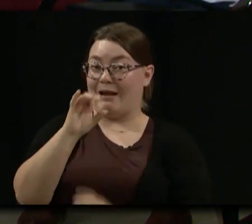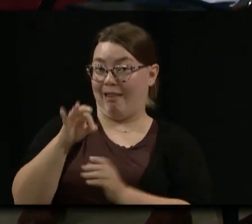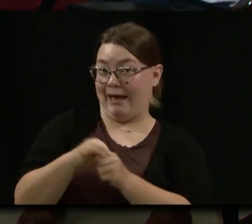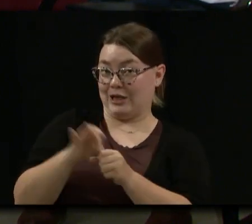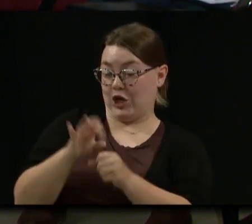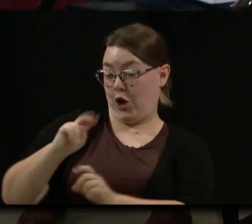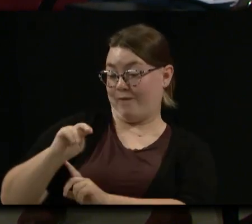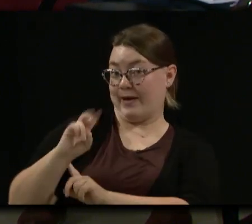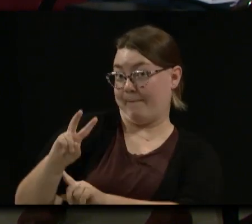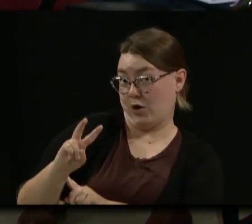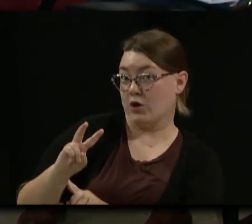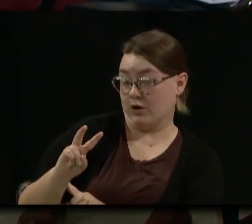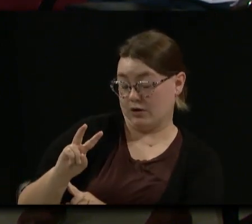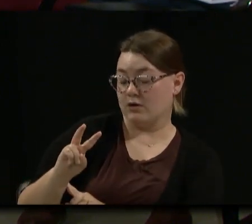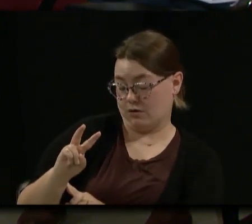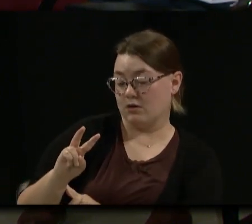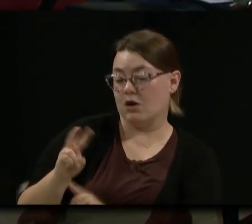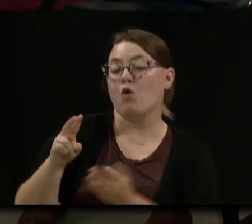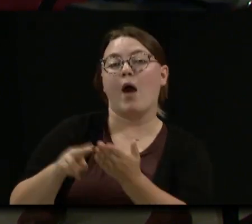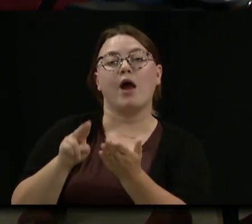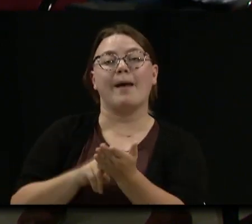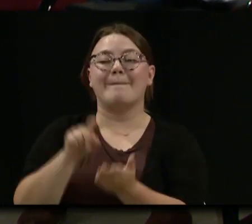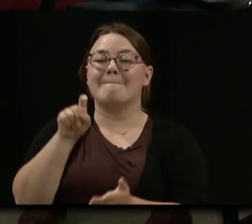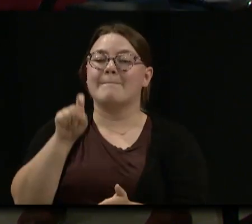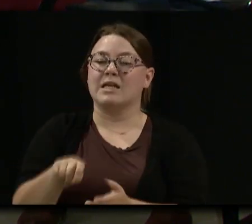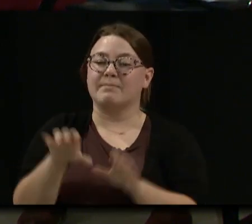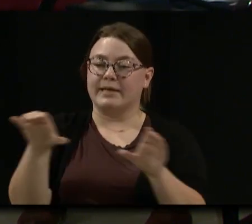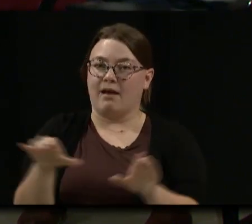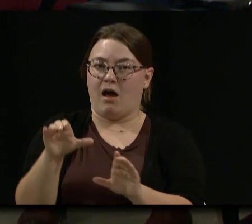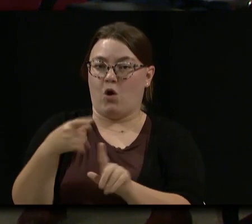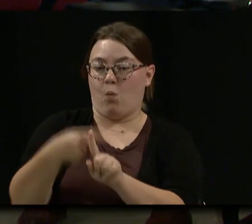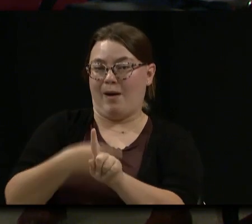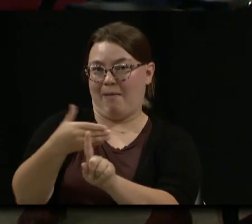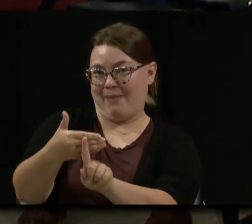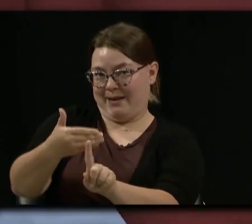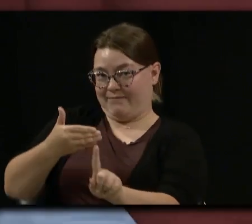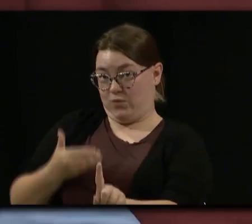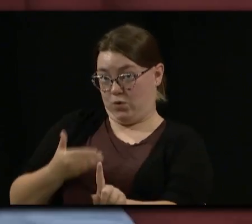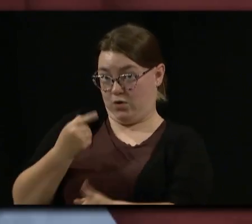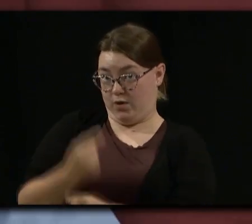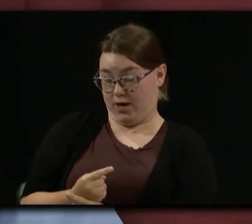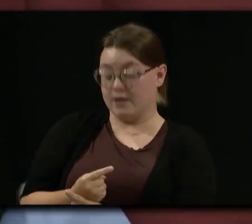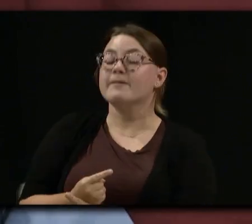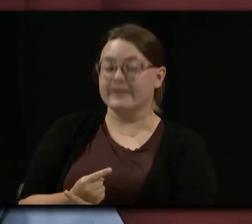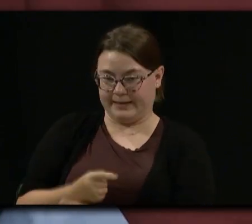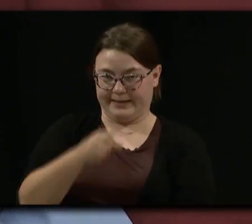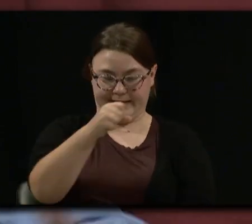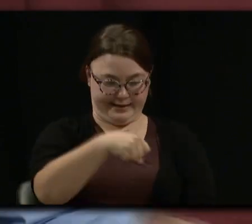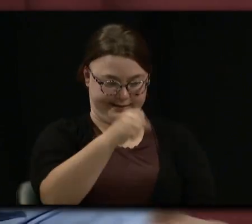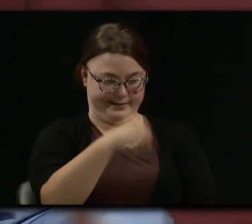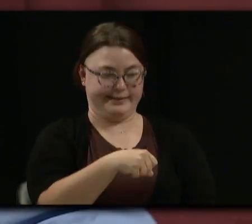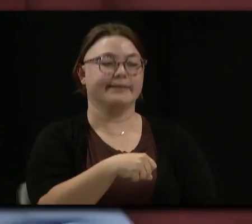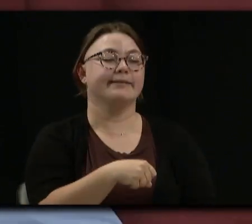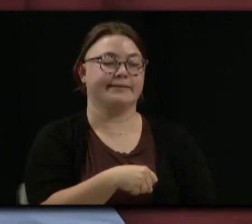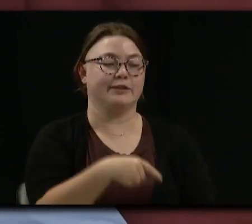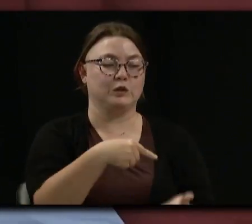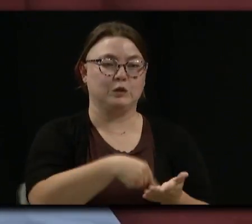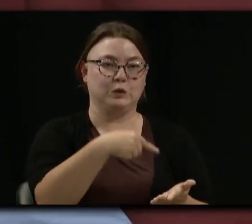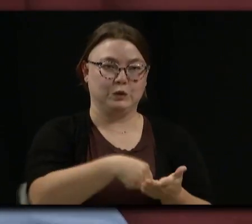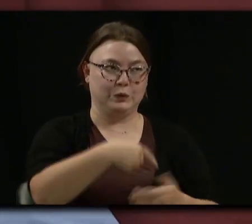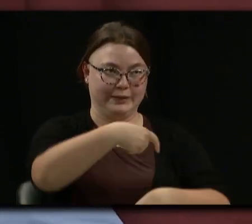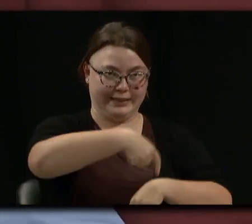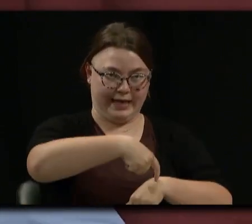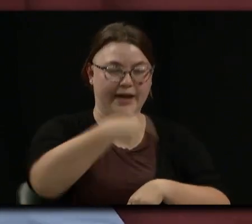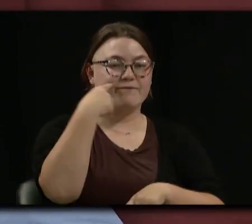I presume that registration must be completed a month prior to that? Yes, our deadline to register for the November